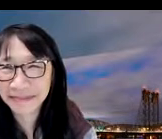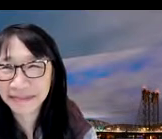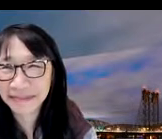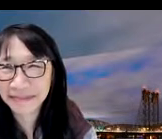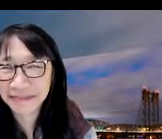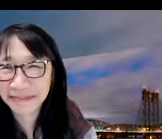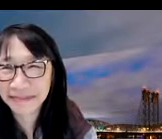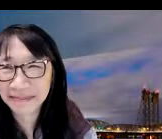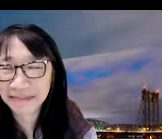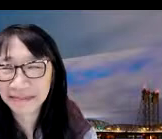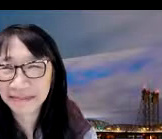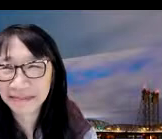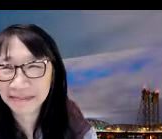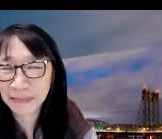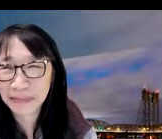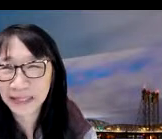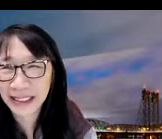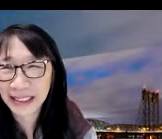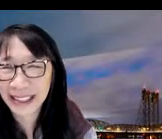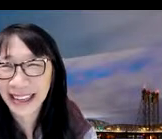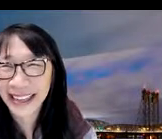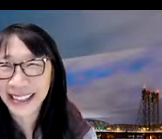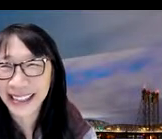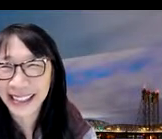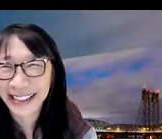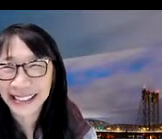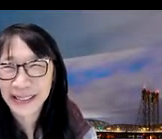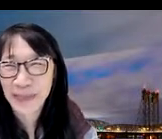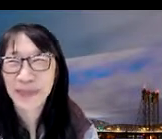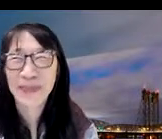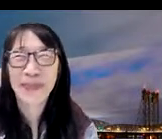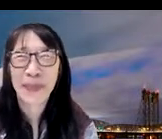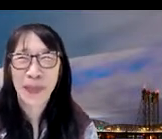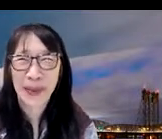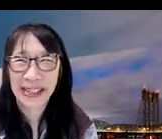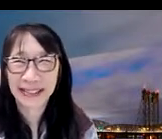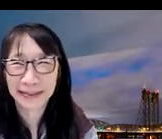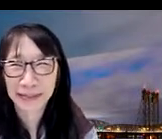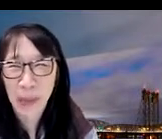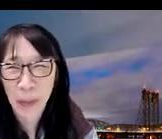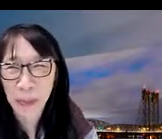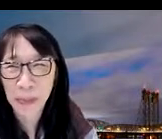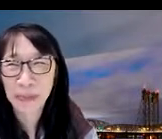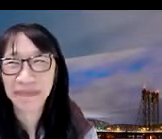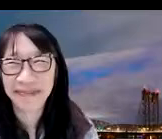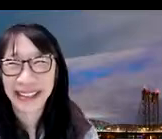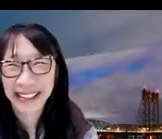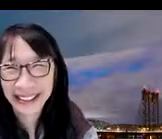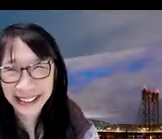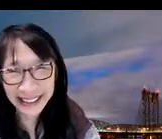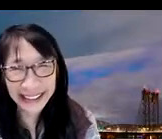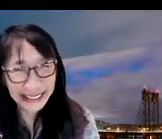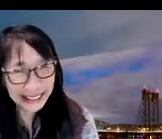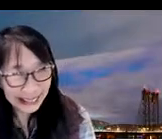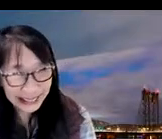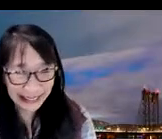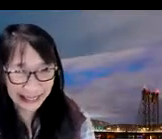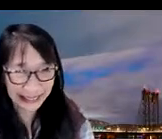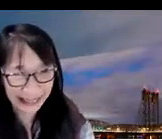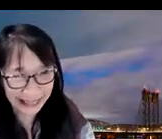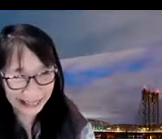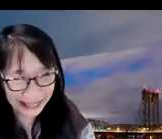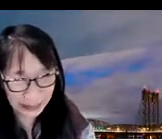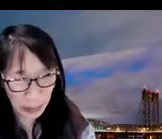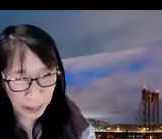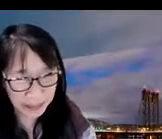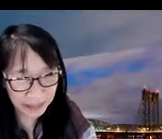I have 2 commuter bikes because you never, as you said, Anita, I never know what to expect when I ride across the bridge. And I may